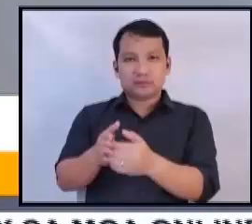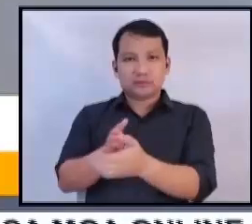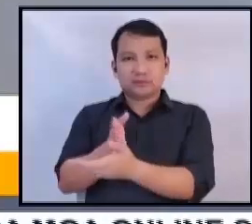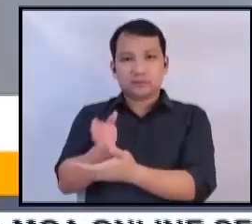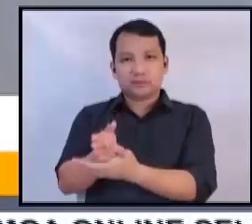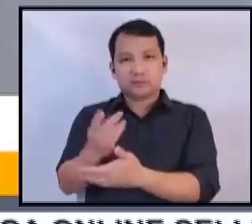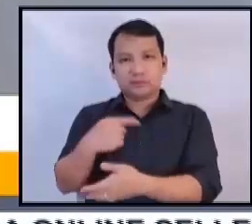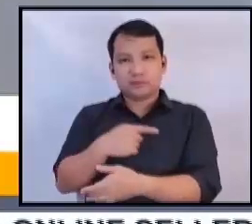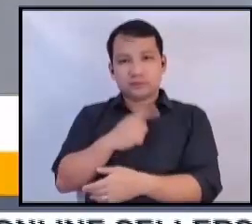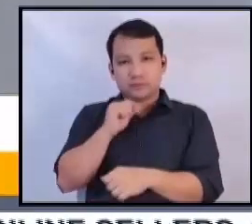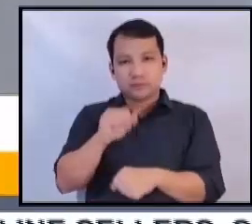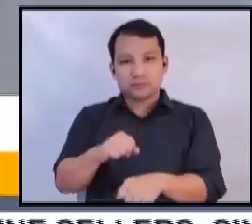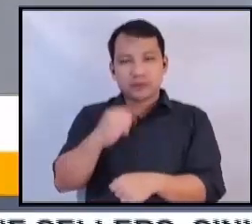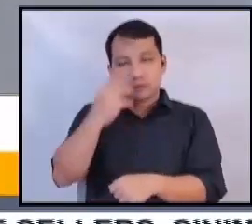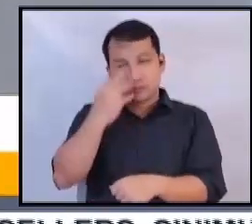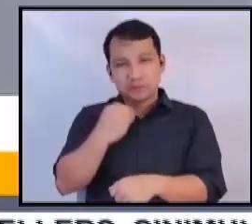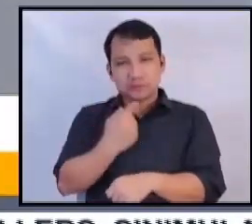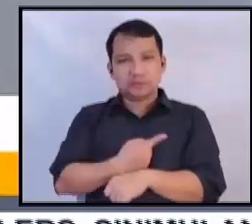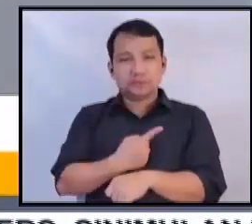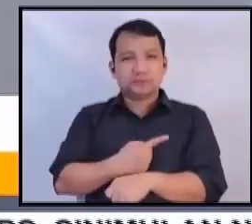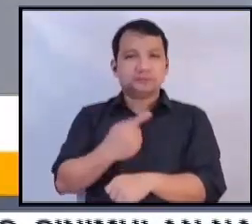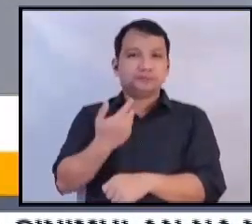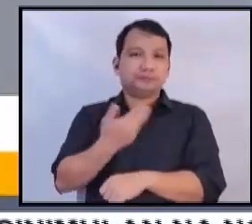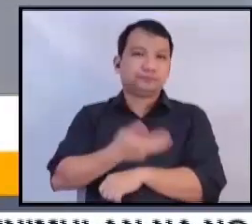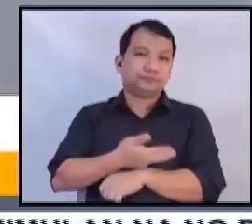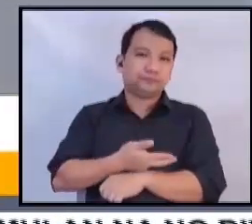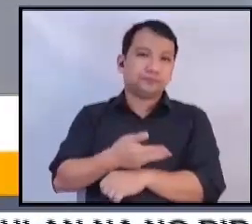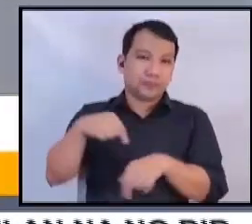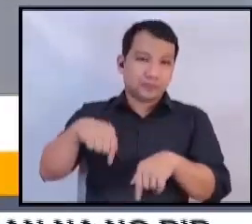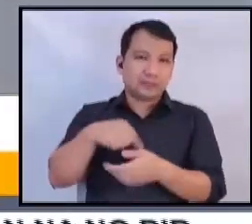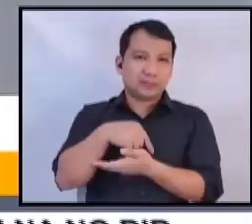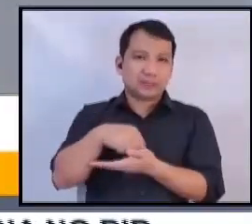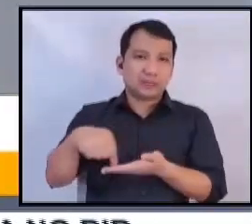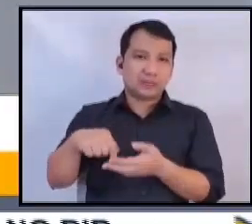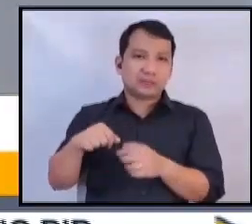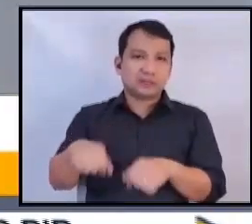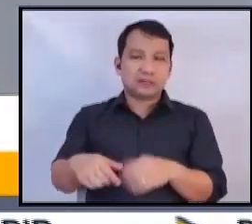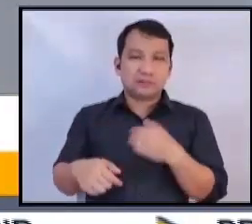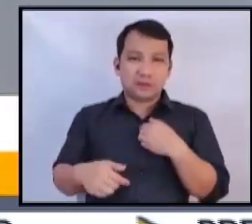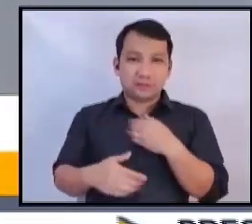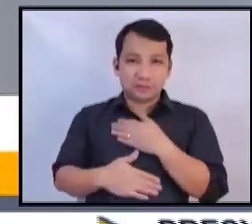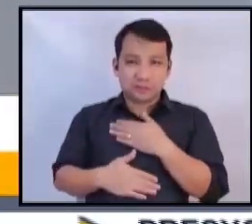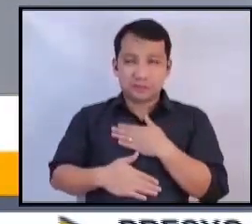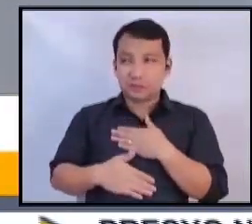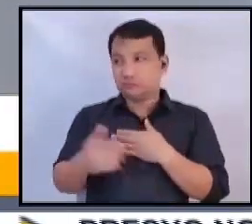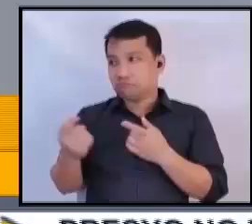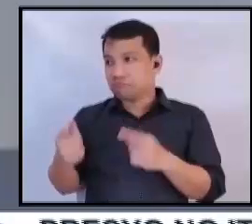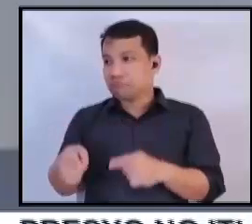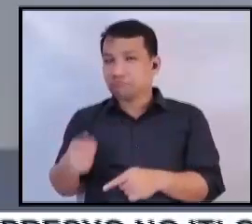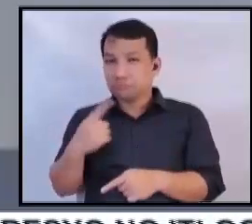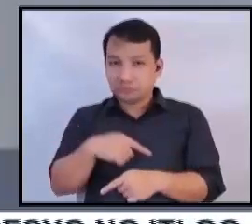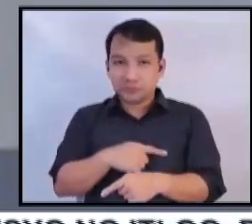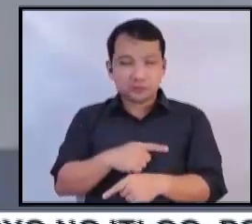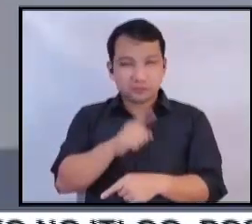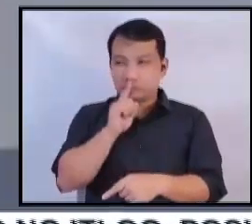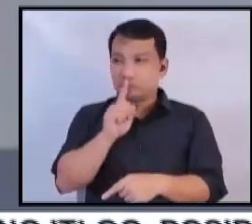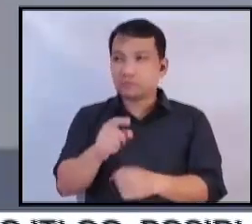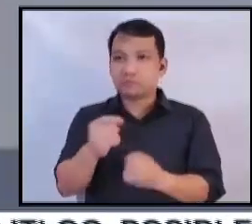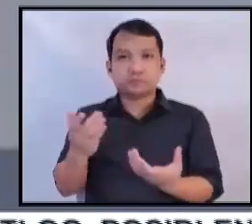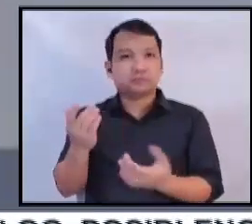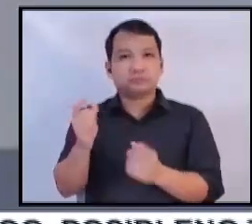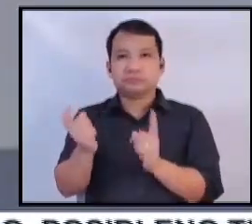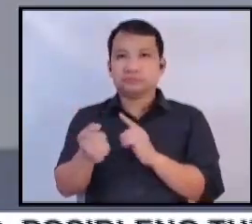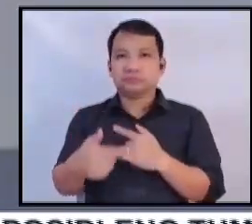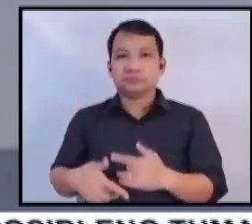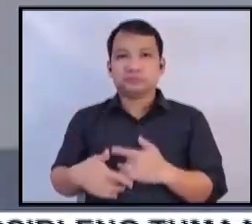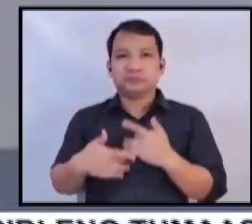to sleep naman na since we have rest this weekend. And I'm really happy with everything that's happened. And it's really a life-changing moment. And I think you